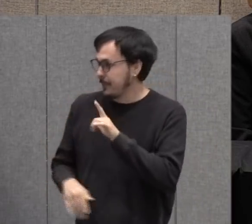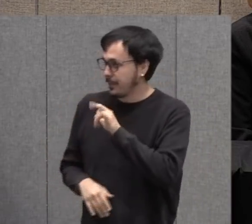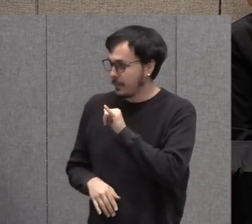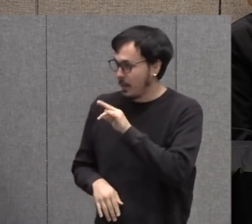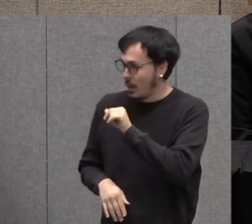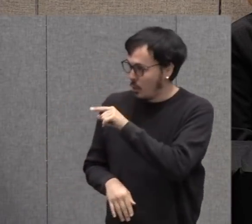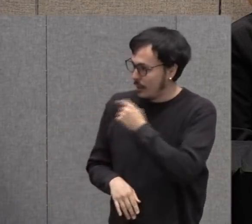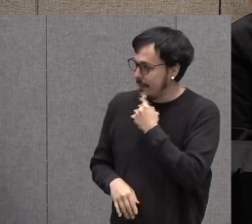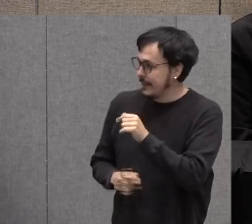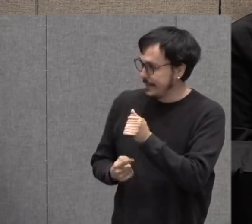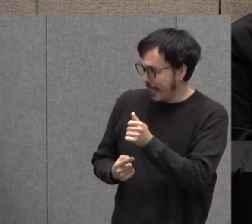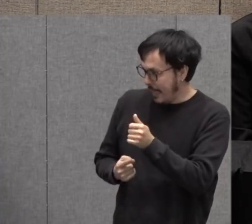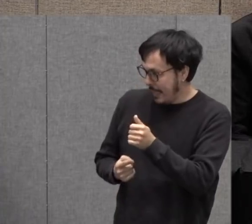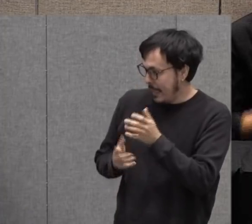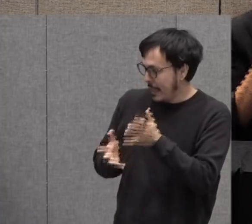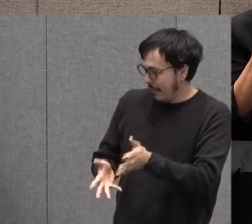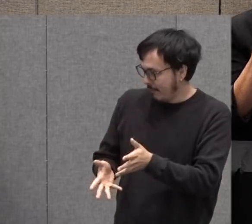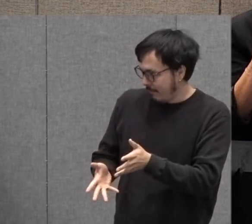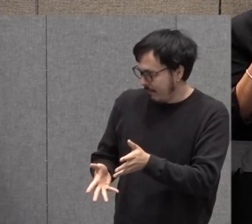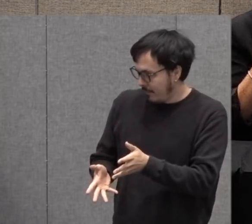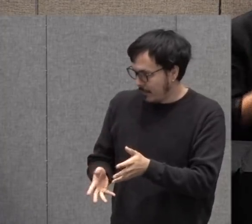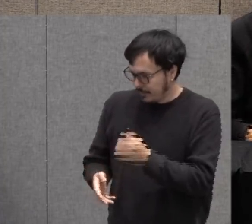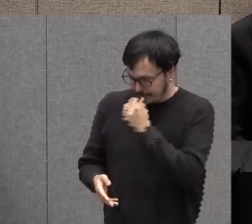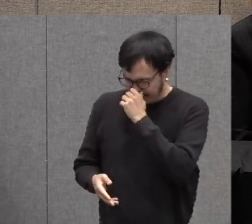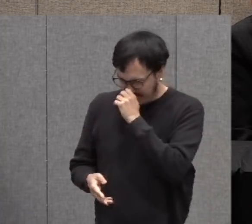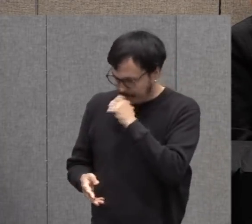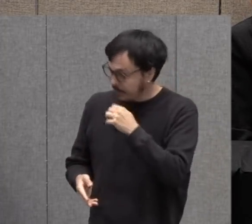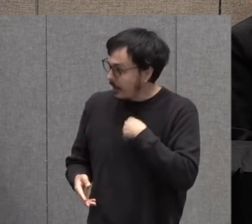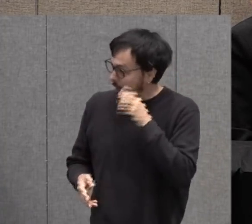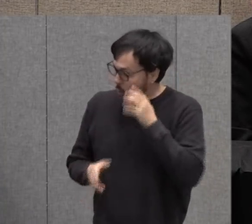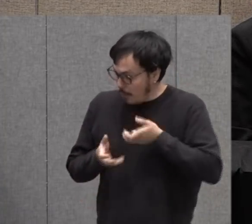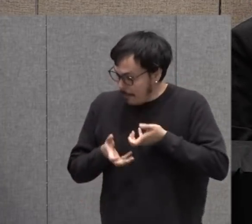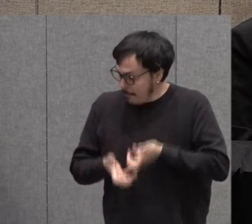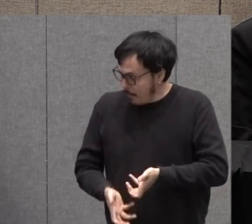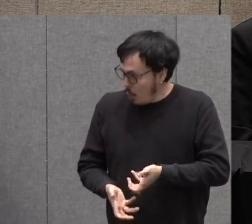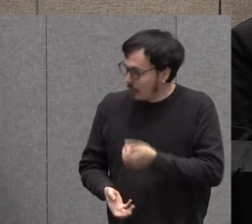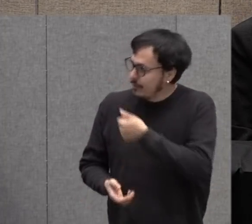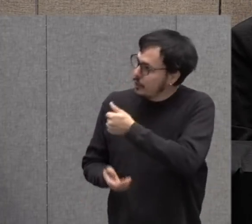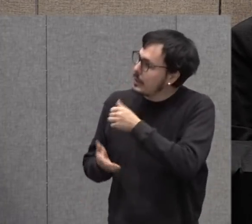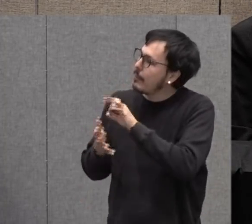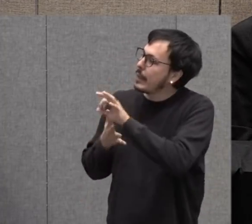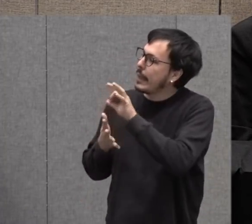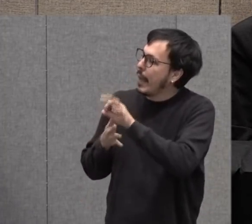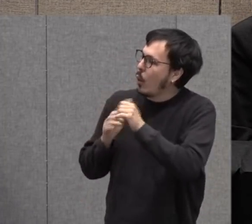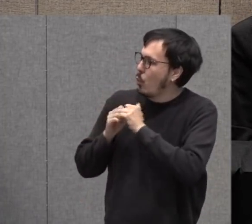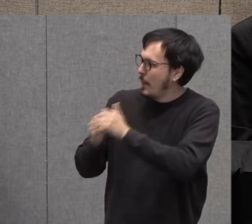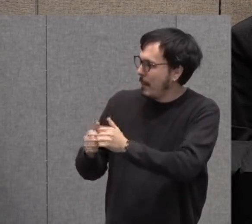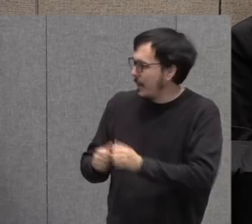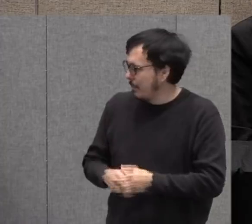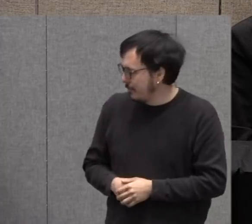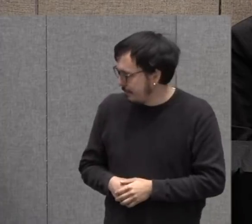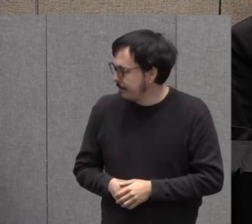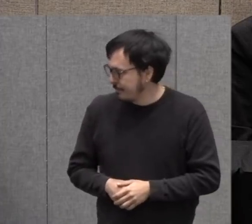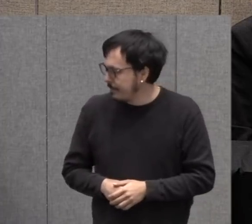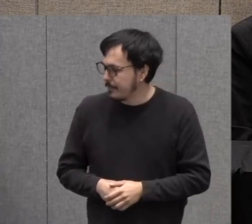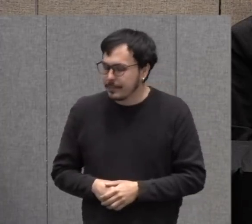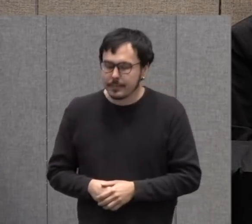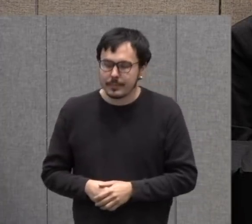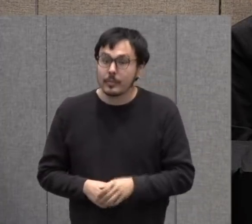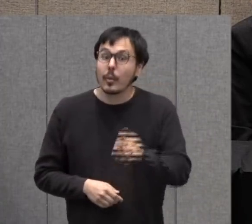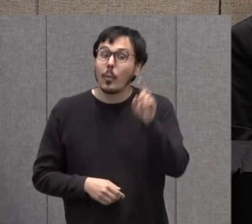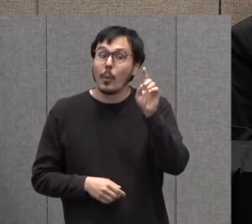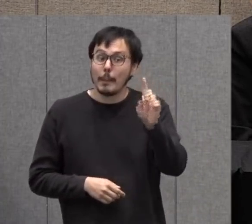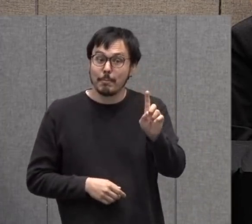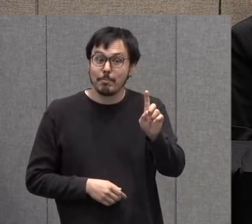said there were 10 left in the bucket. I'm going to pour them out, and you can count them with me. Okay.